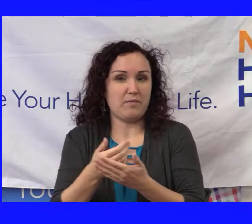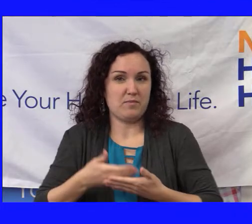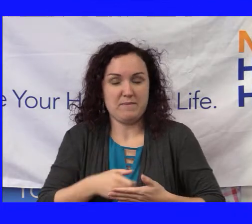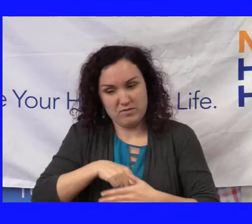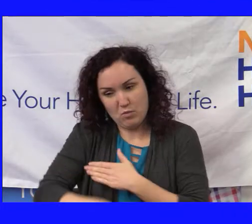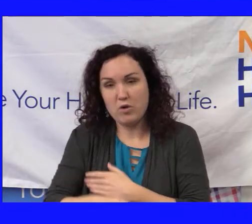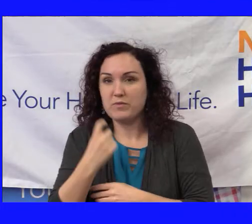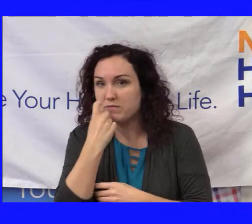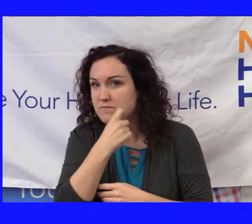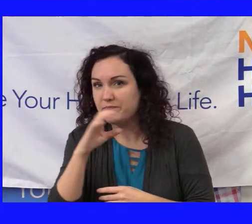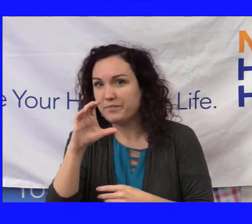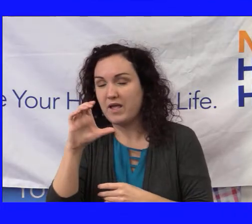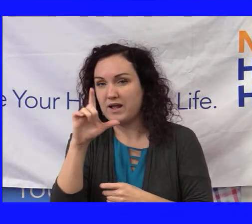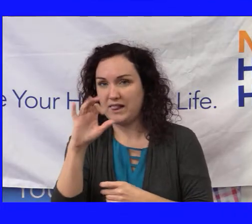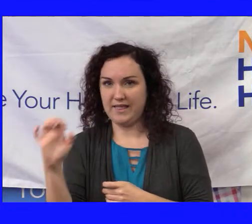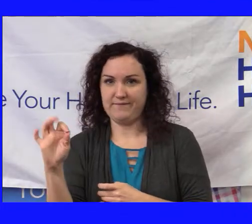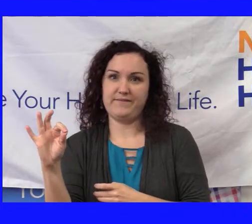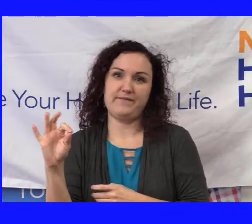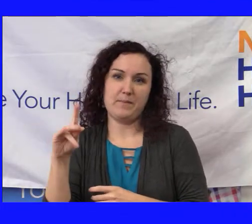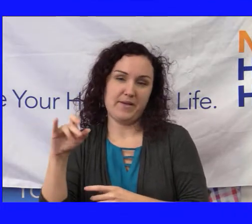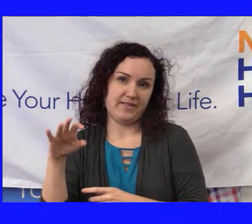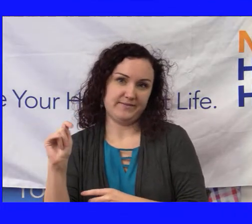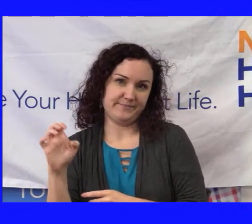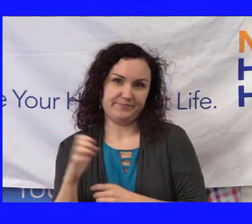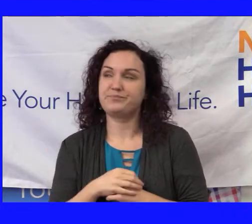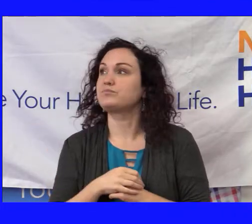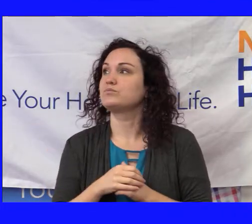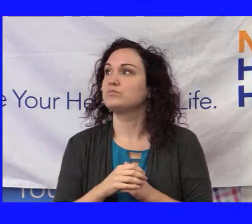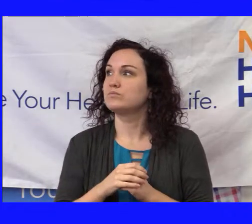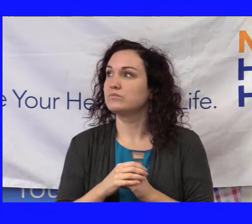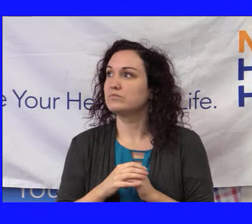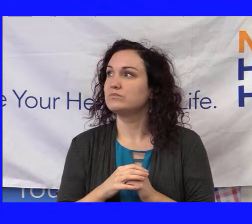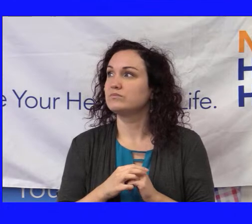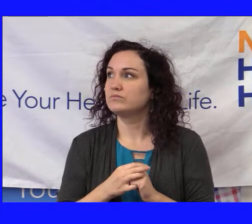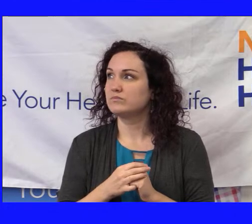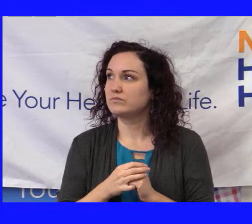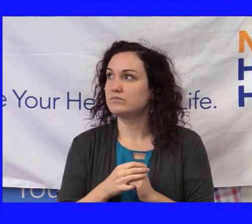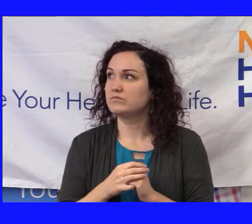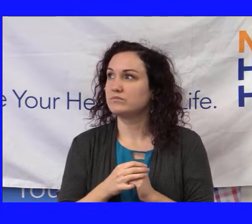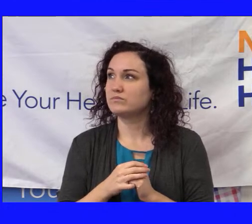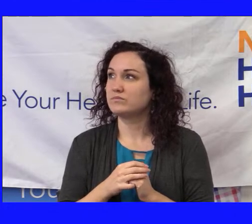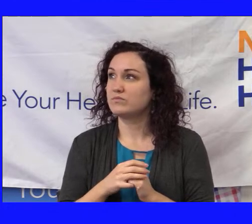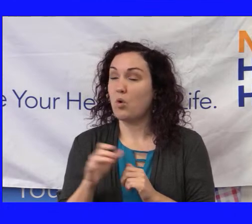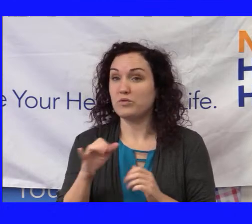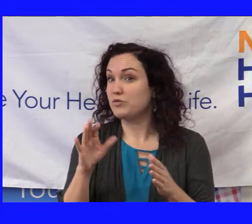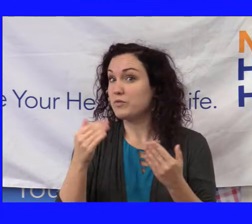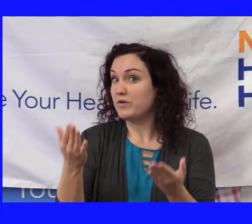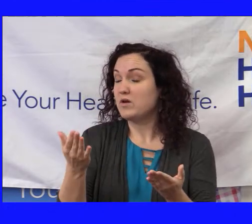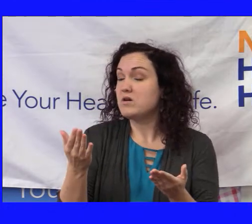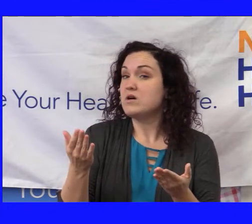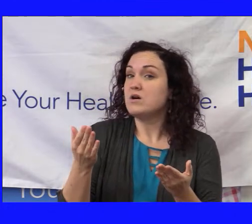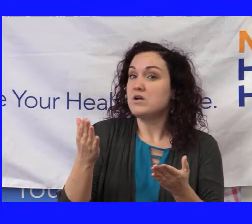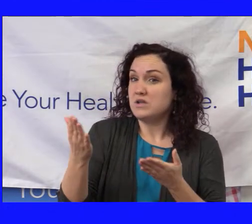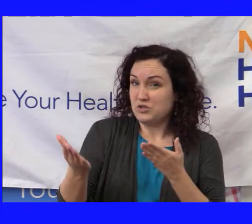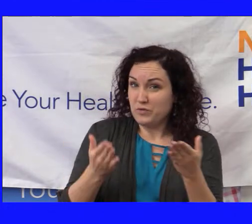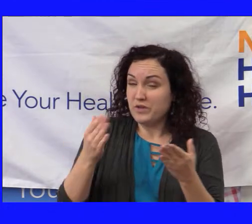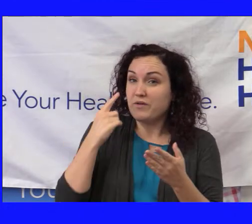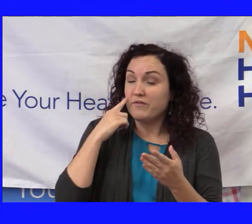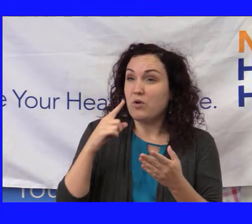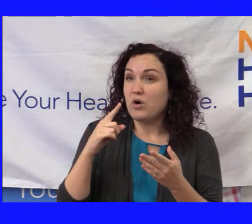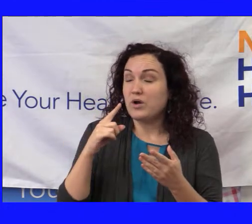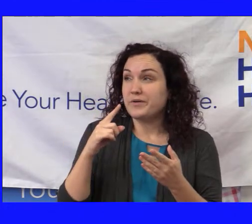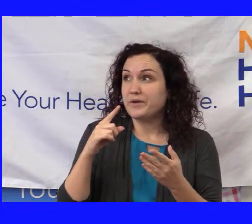actually marketing this craniofacial center to actually be able to provide this kind of service for all of